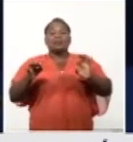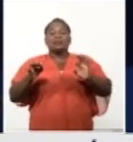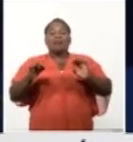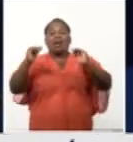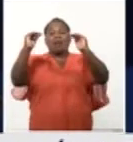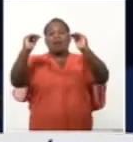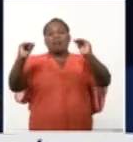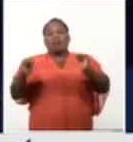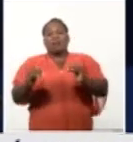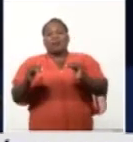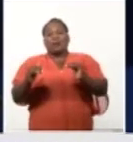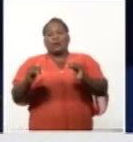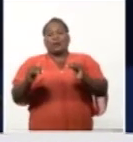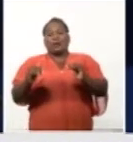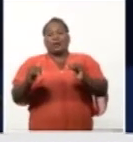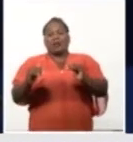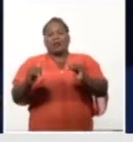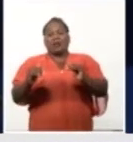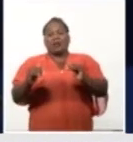lowers